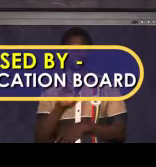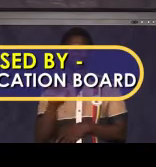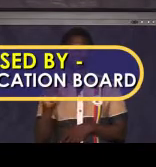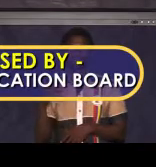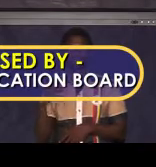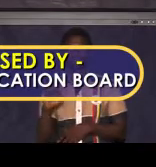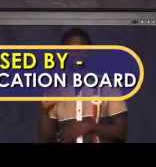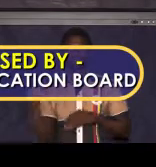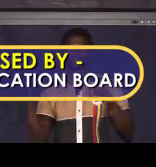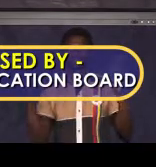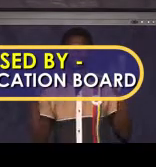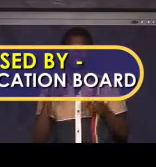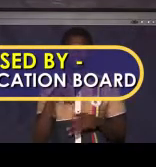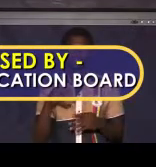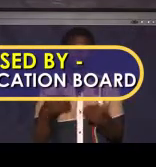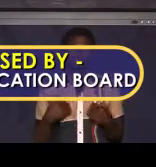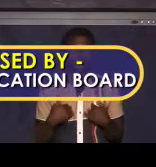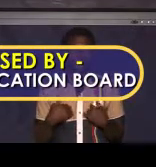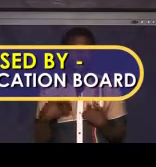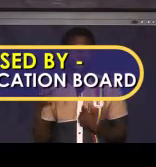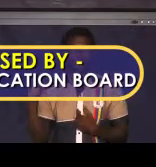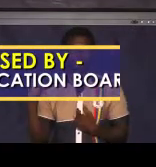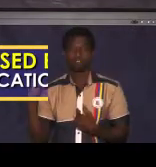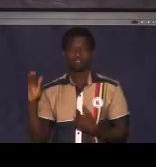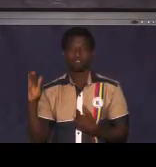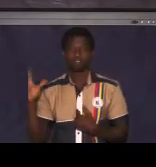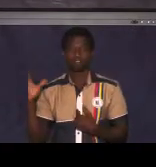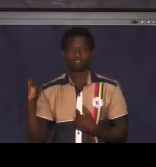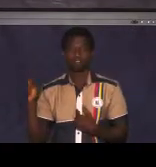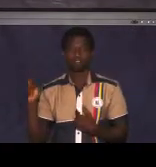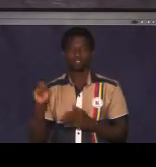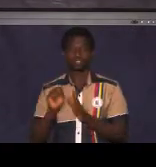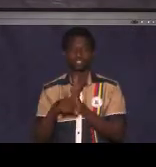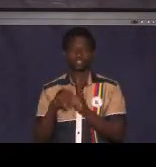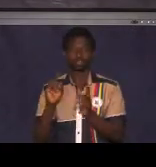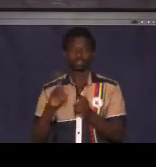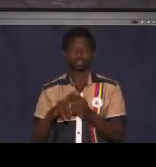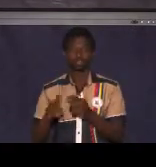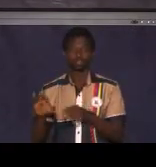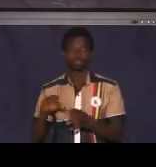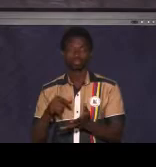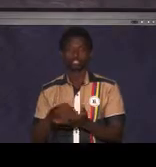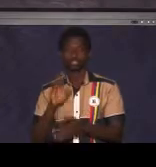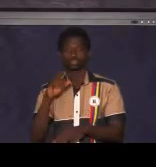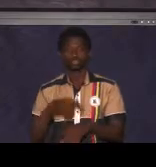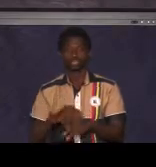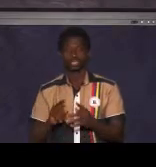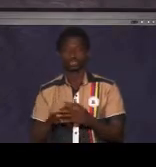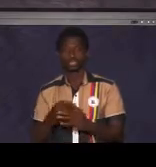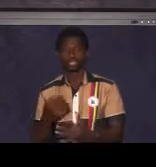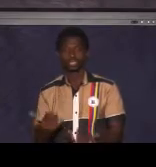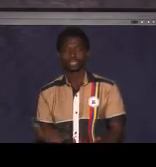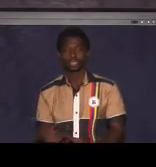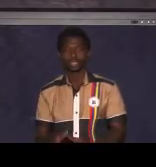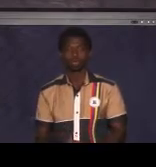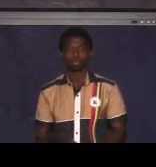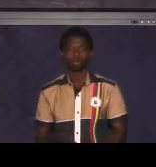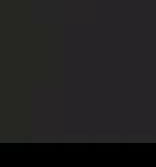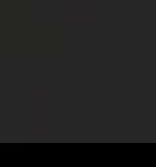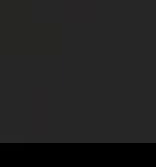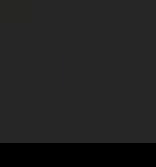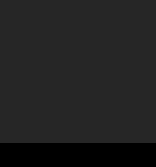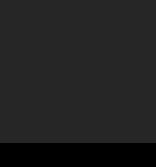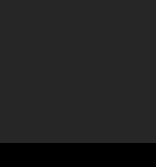common uses of air. You have 50 seconds to attempt this. Your time starts